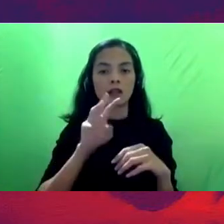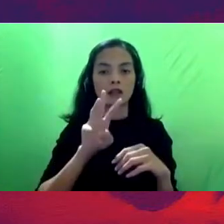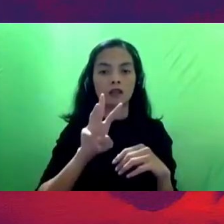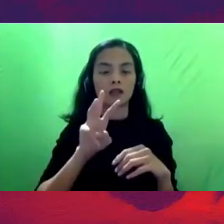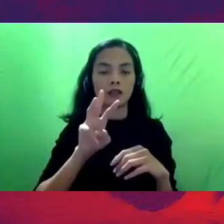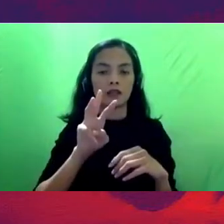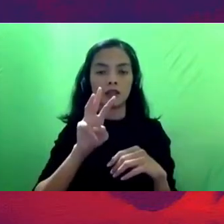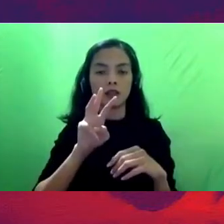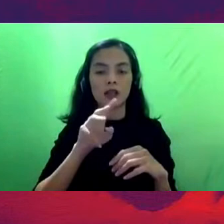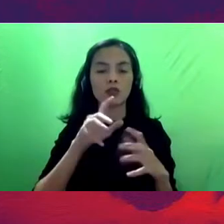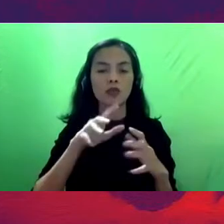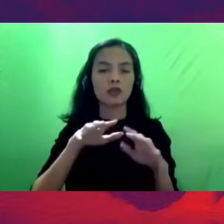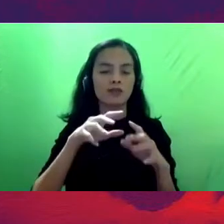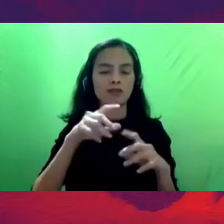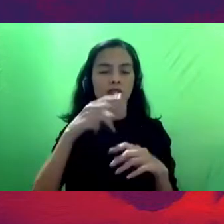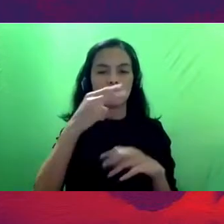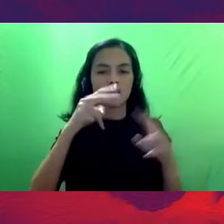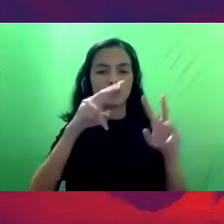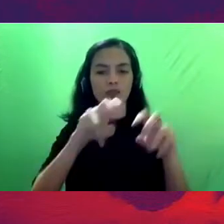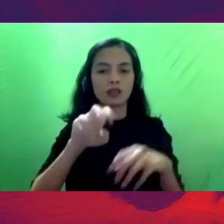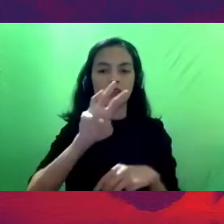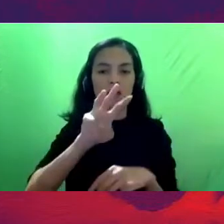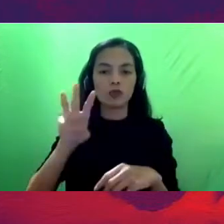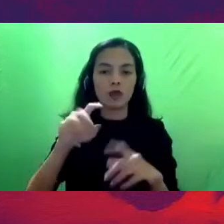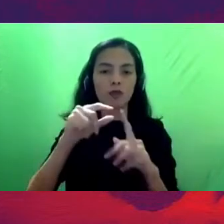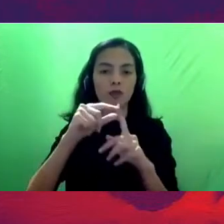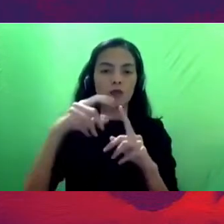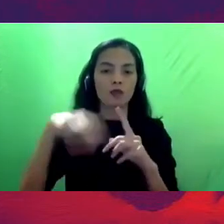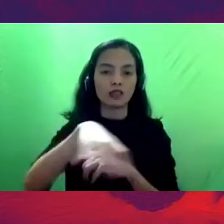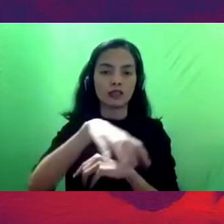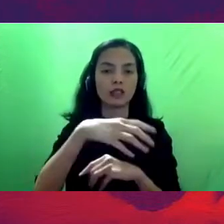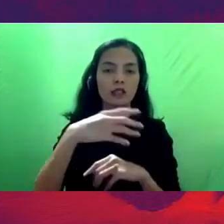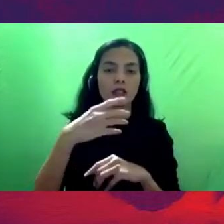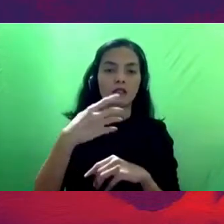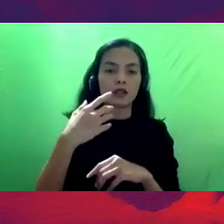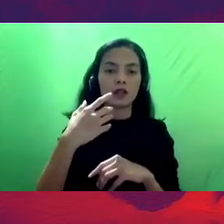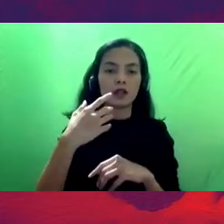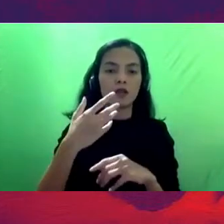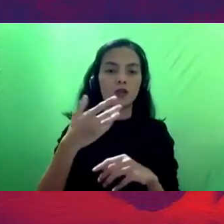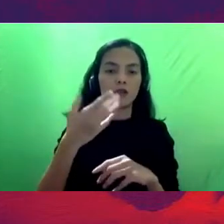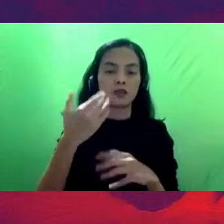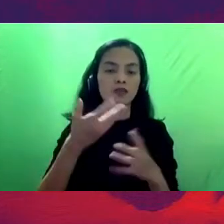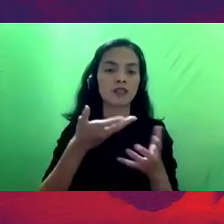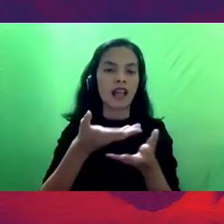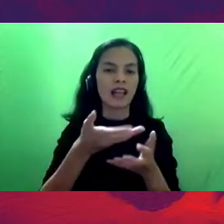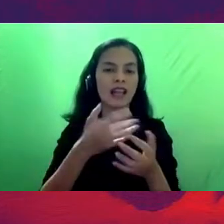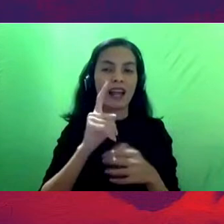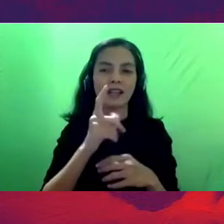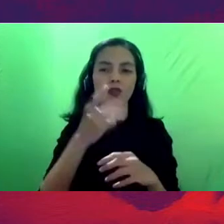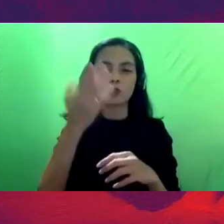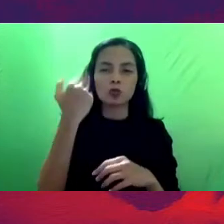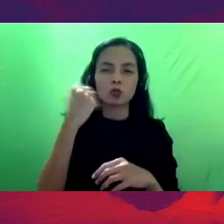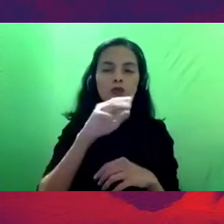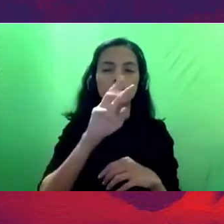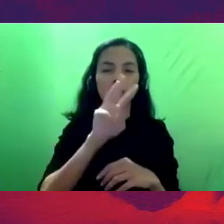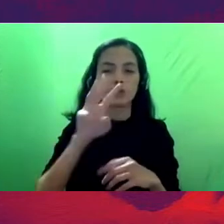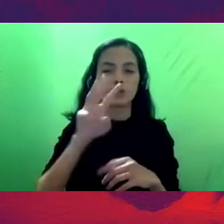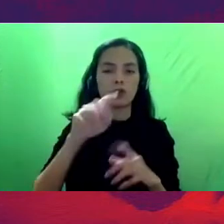in Indonesia, given that they were available at that time for these surveys. And we find that across